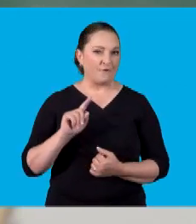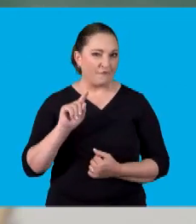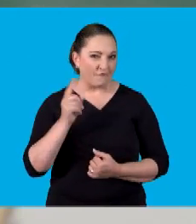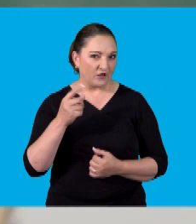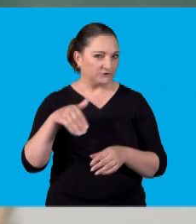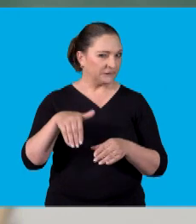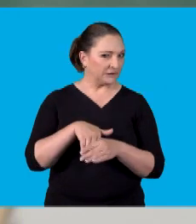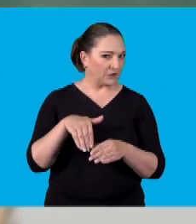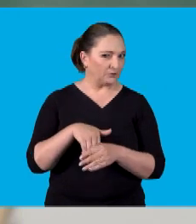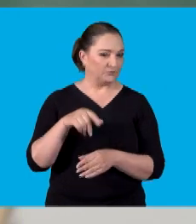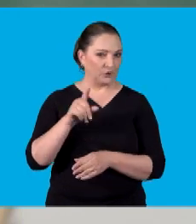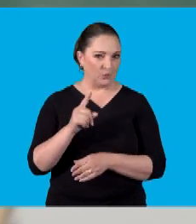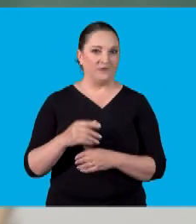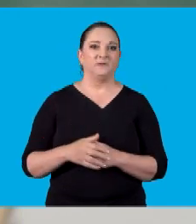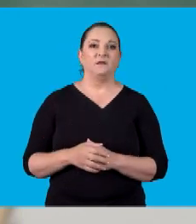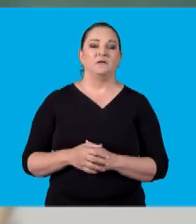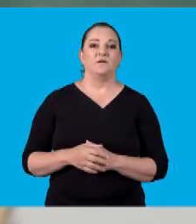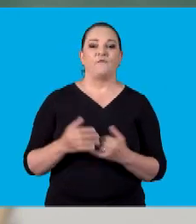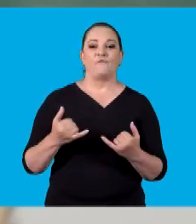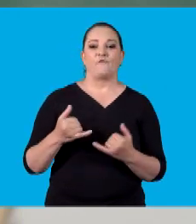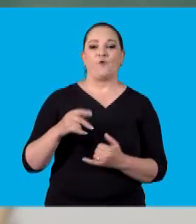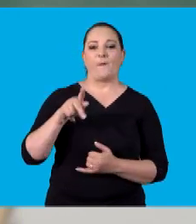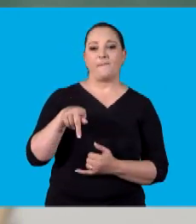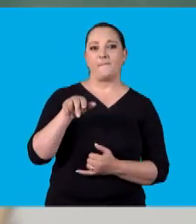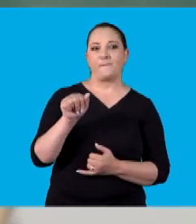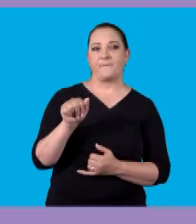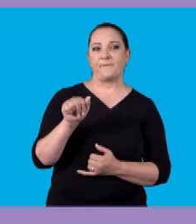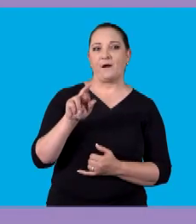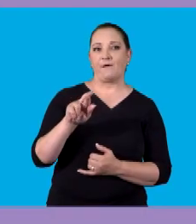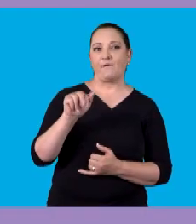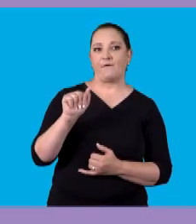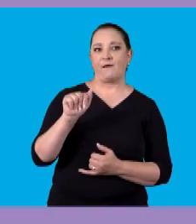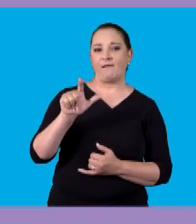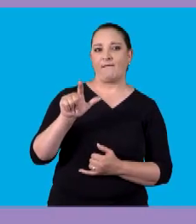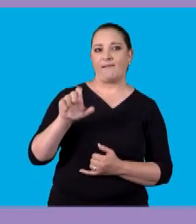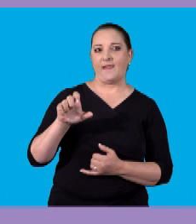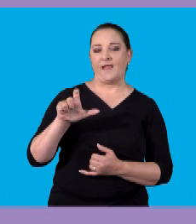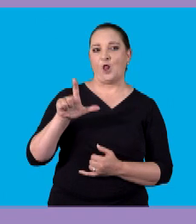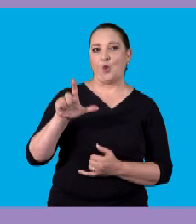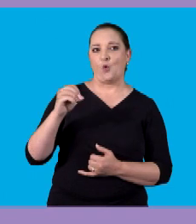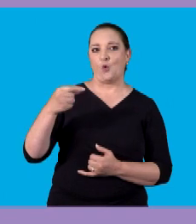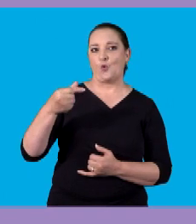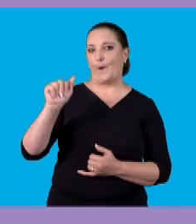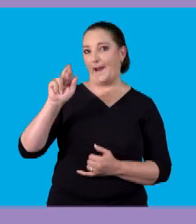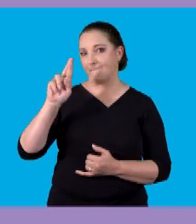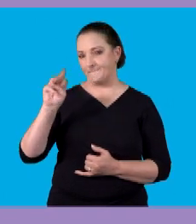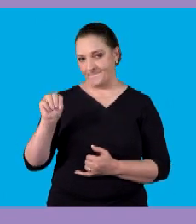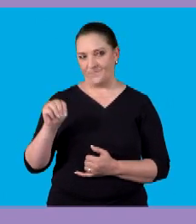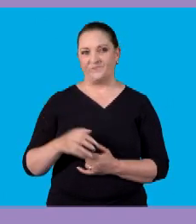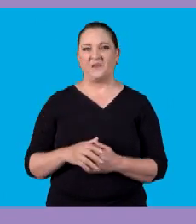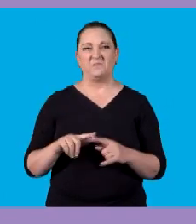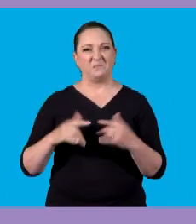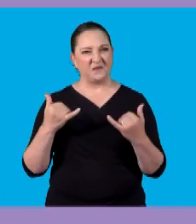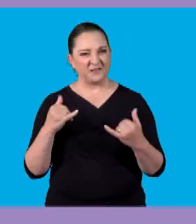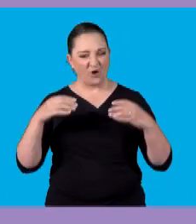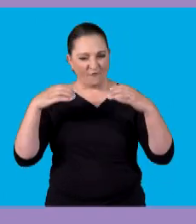first concept, and that is the parallelogram. So let's look at a parallelogram focusing on the